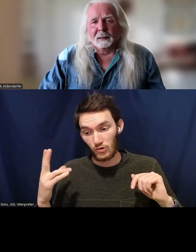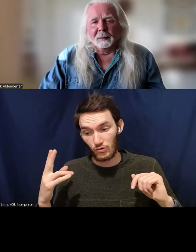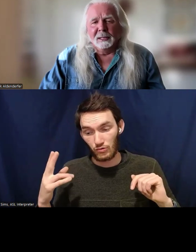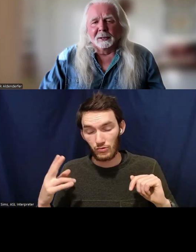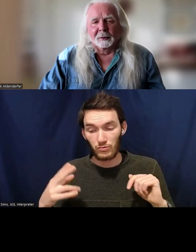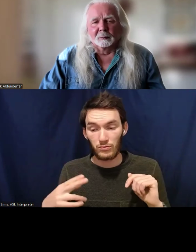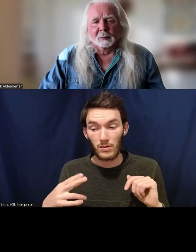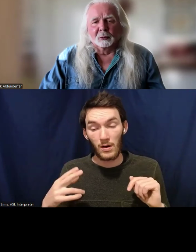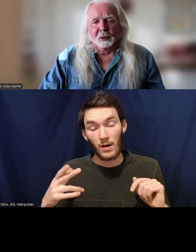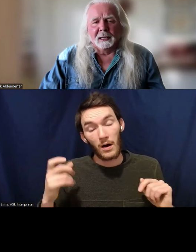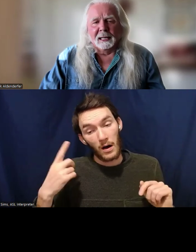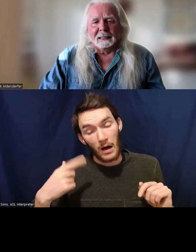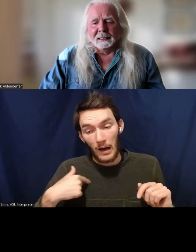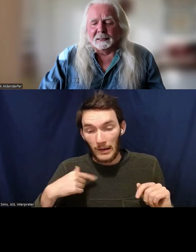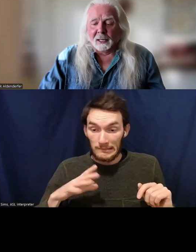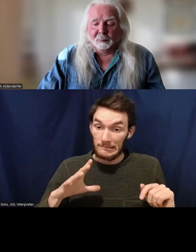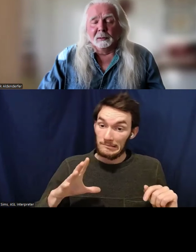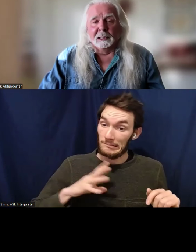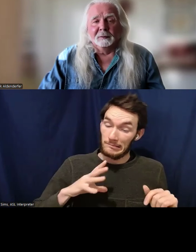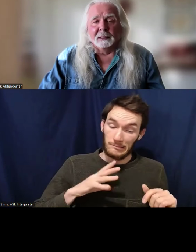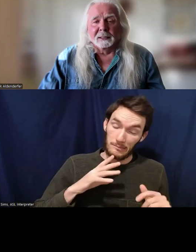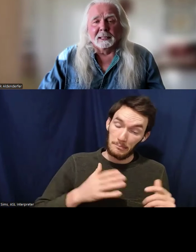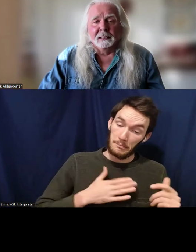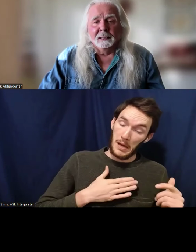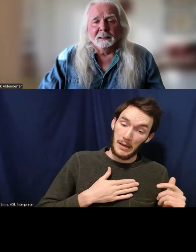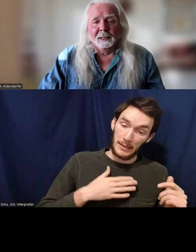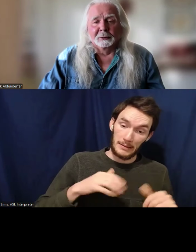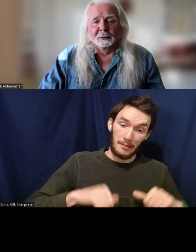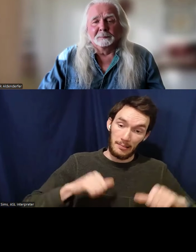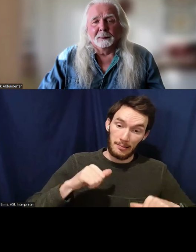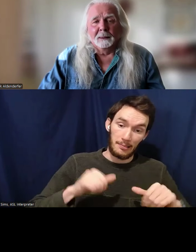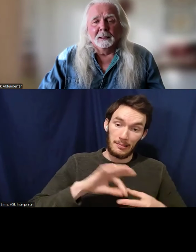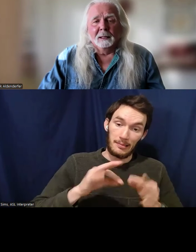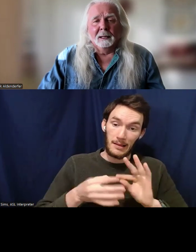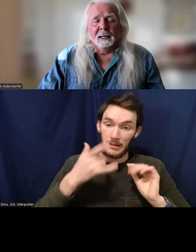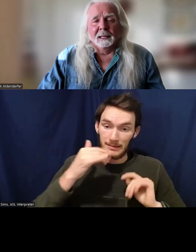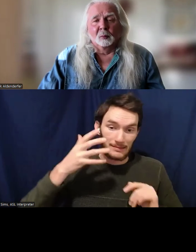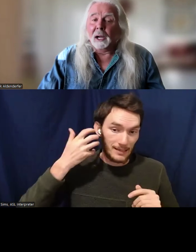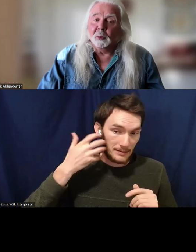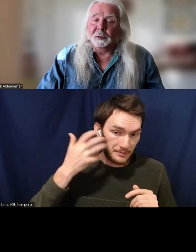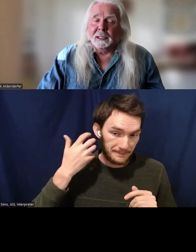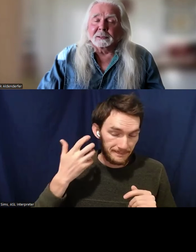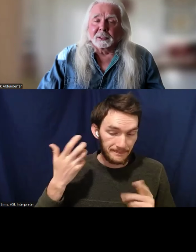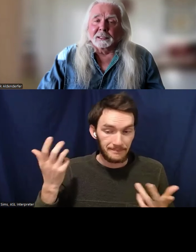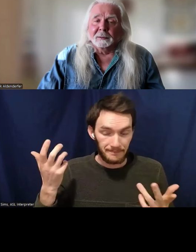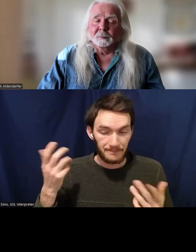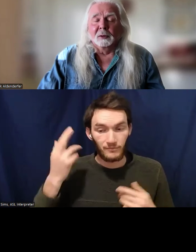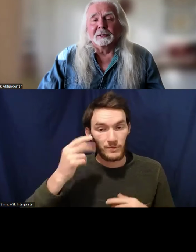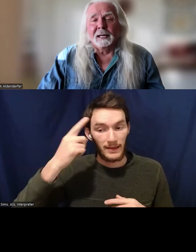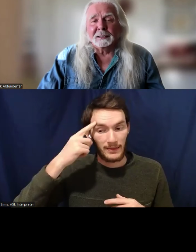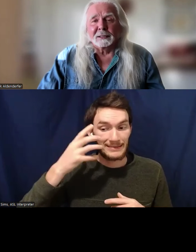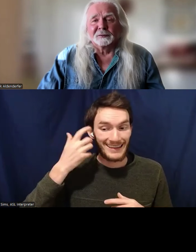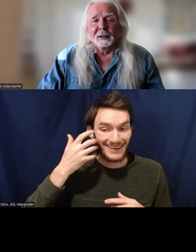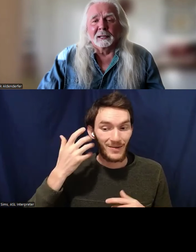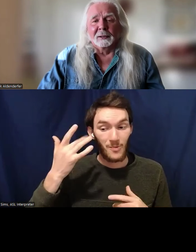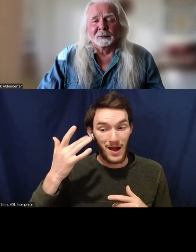my limb here, and what we're looking at is, I believe, is a tiger. And why do I think it's a tiger? Well, the